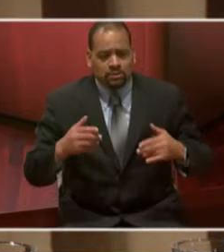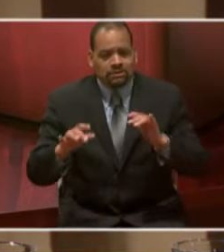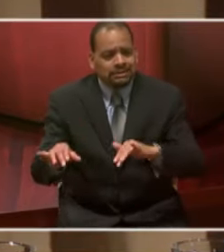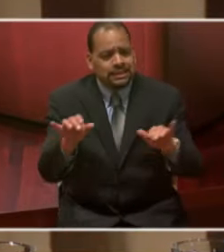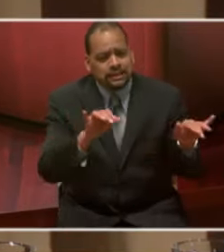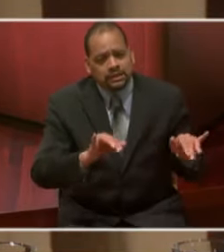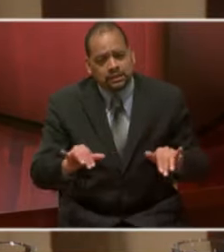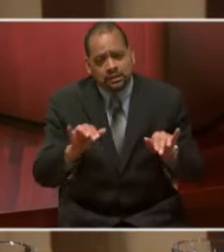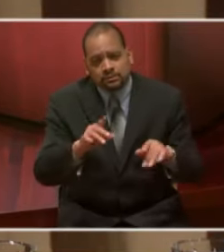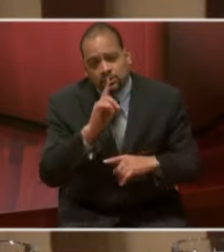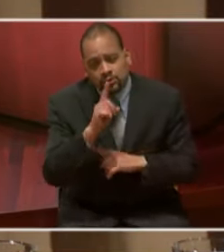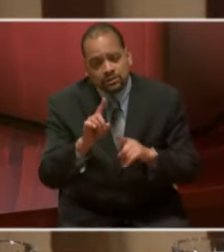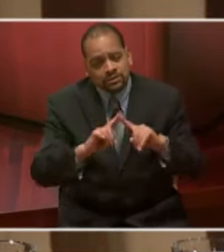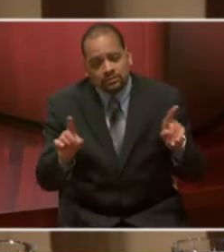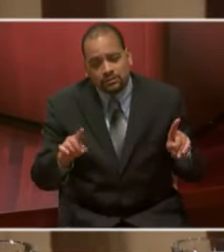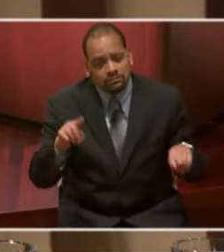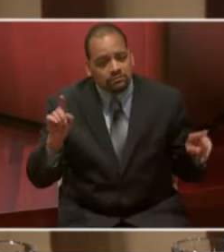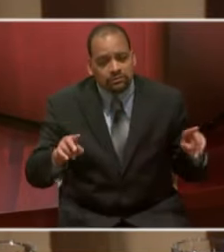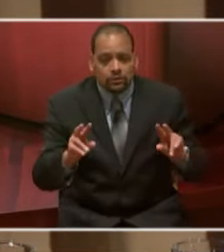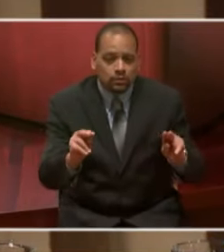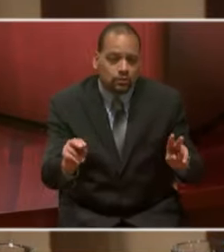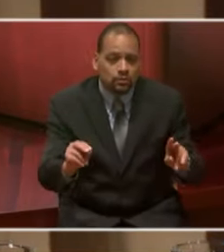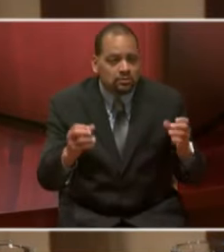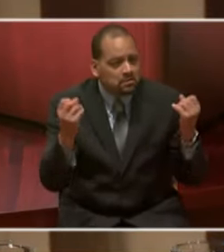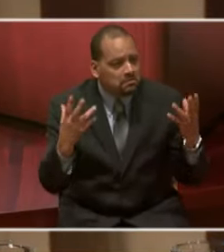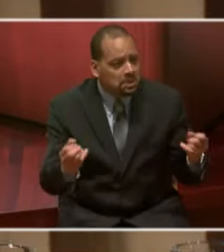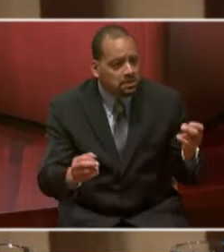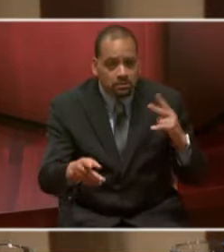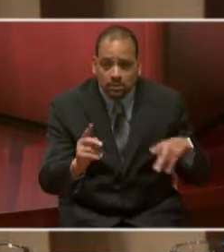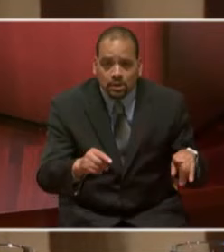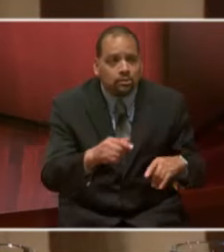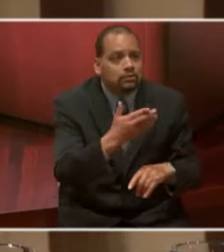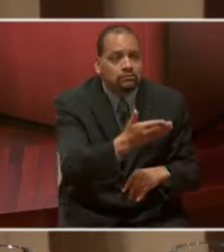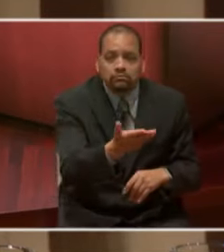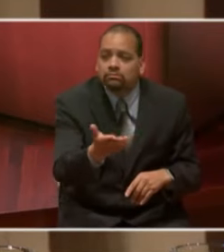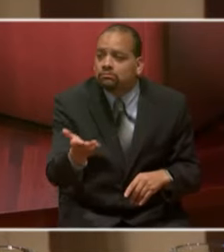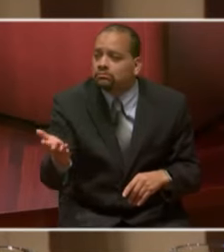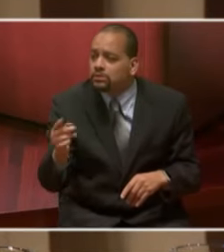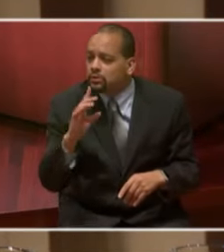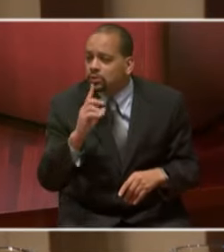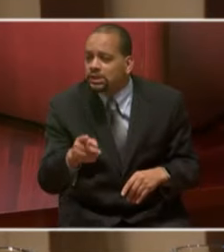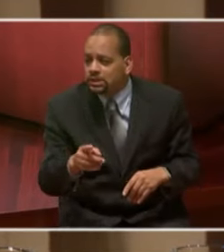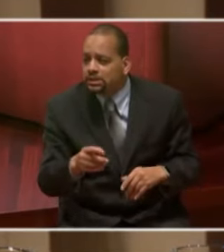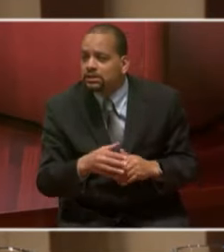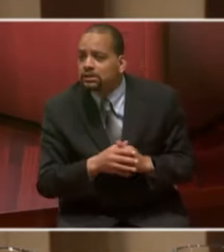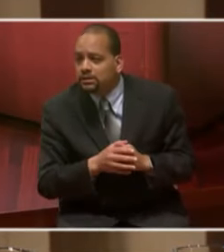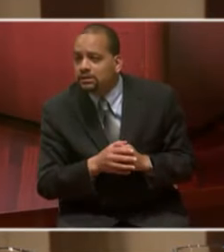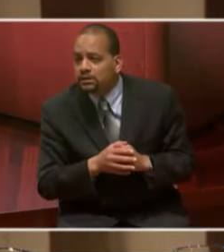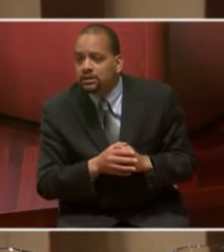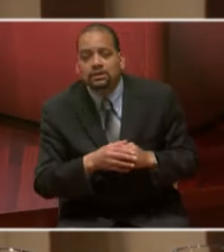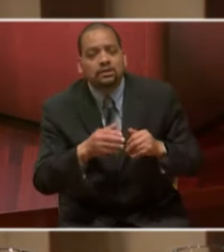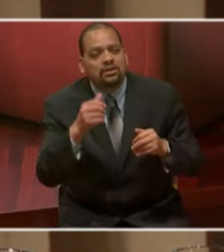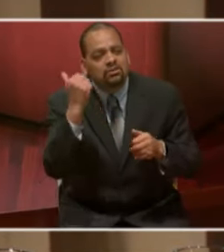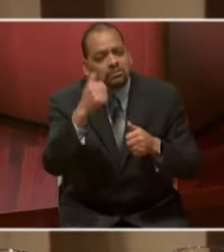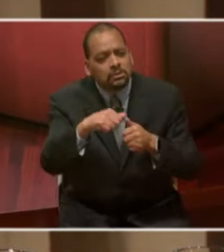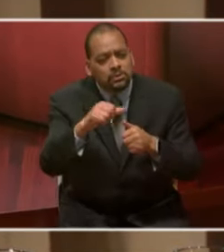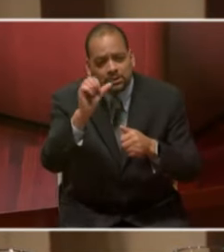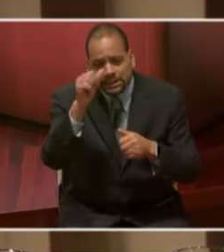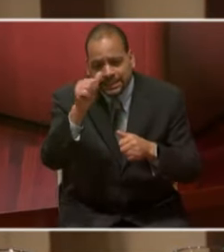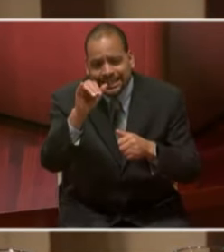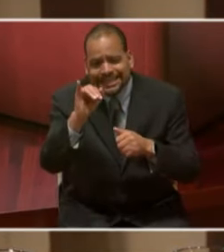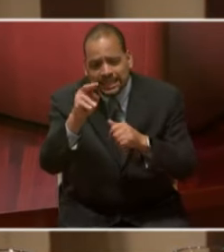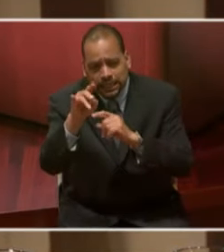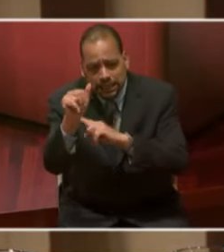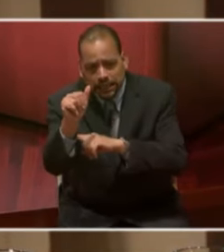registered voter in Selma, in Dallas County, you had to pass a so-called literacy test. People